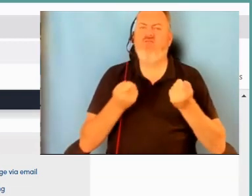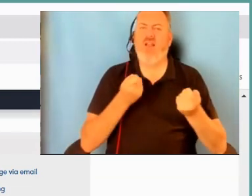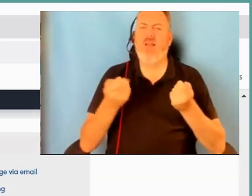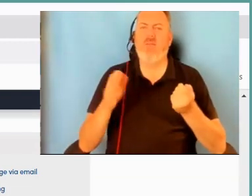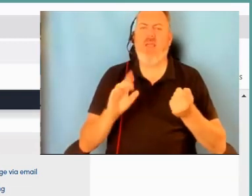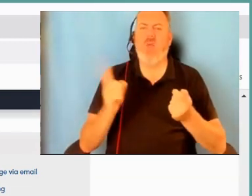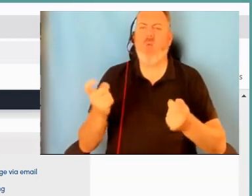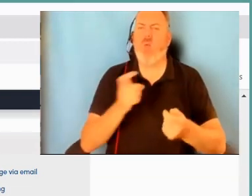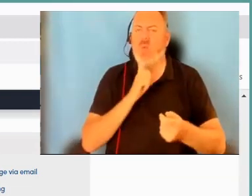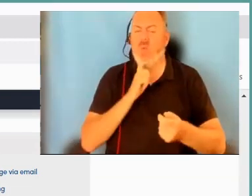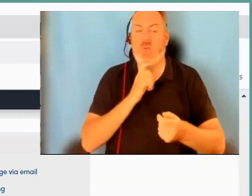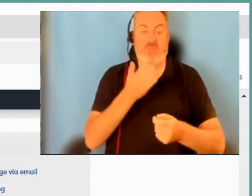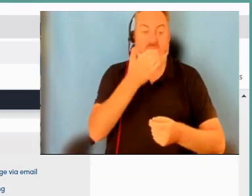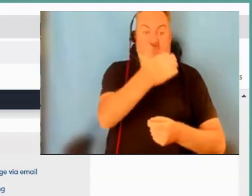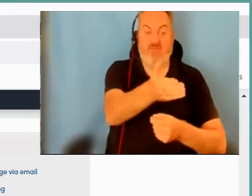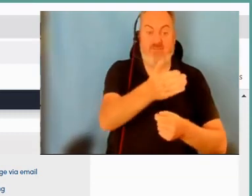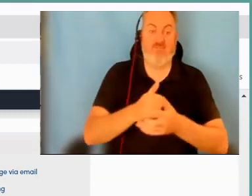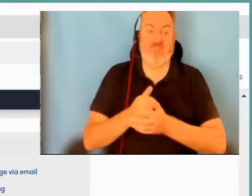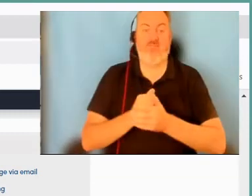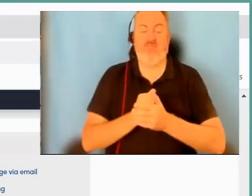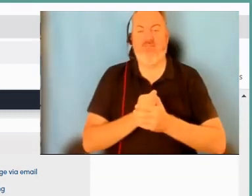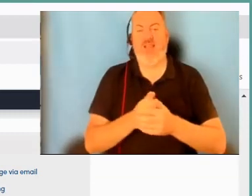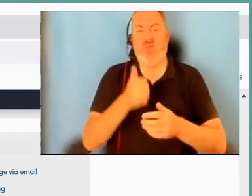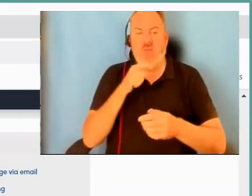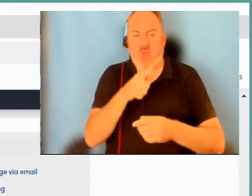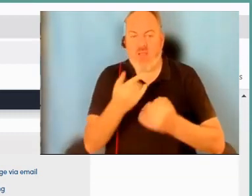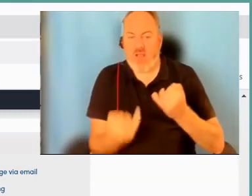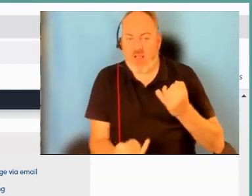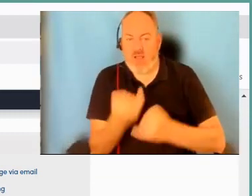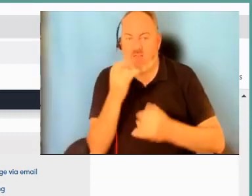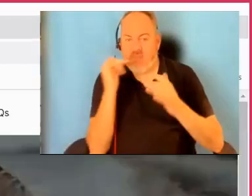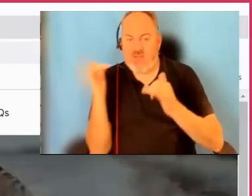and then when this information was last reviewed, so you know how up to date it is.